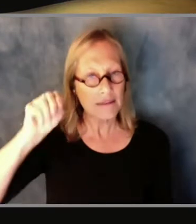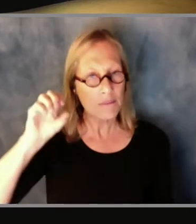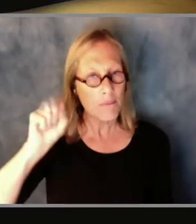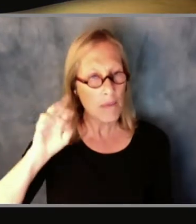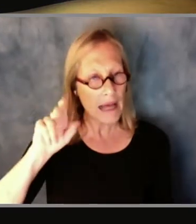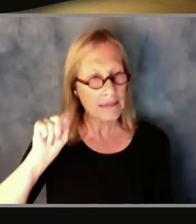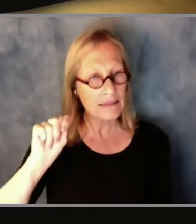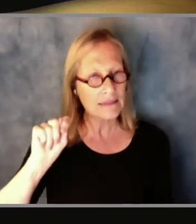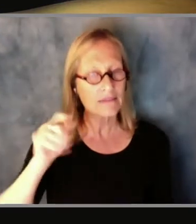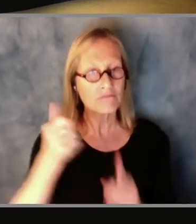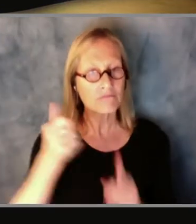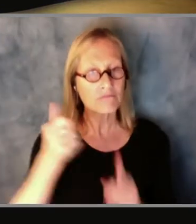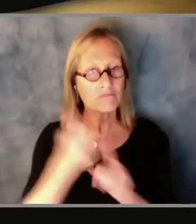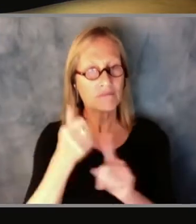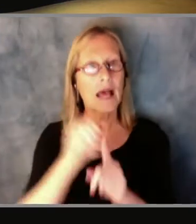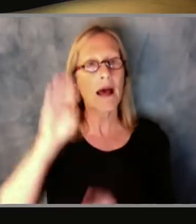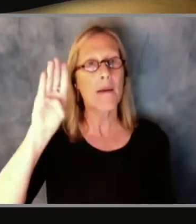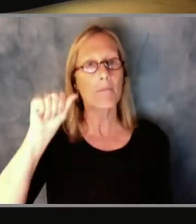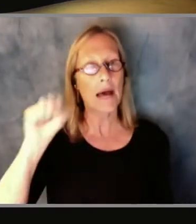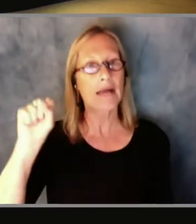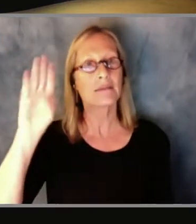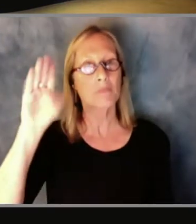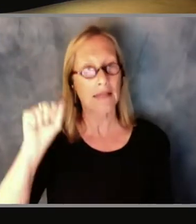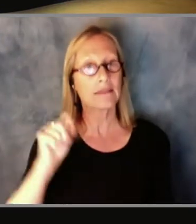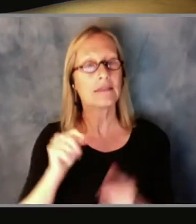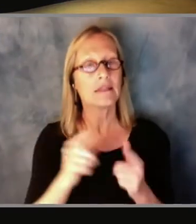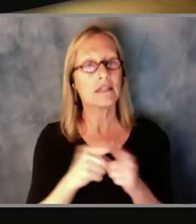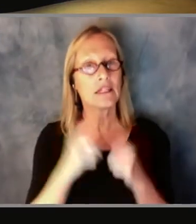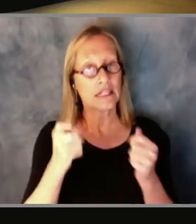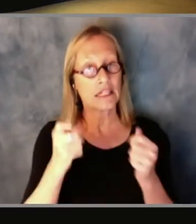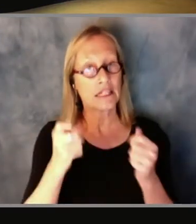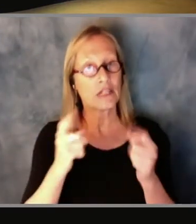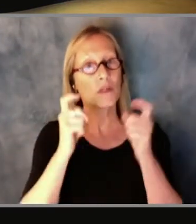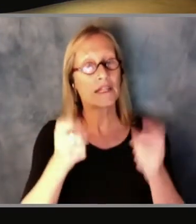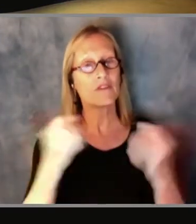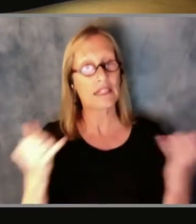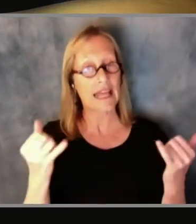Committee, who will be giving today's blessing. Mahalo.